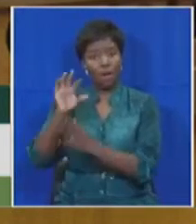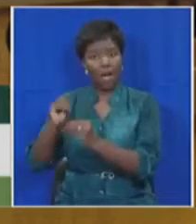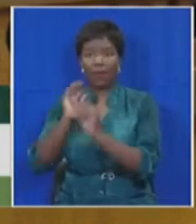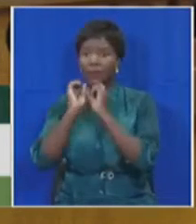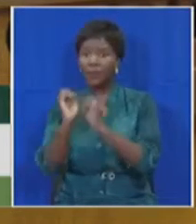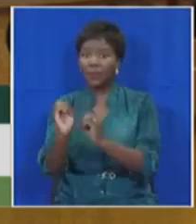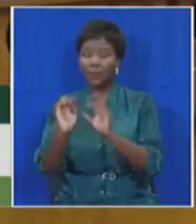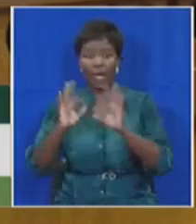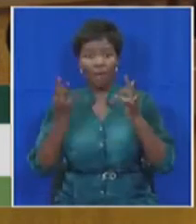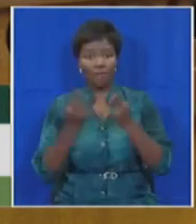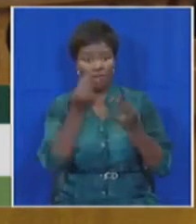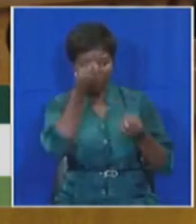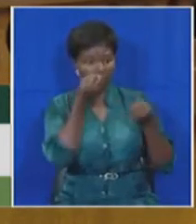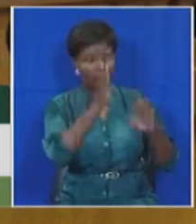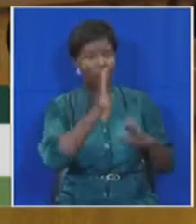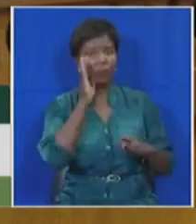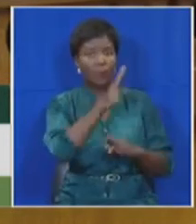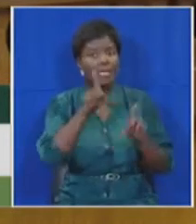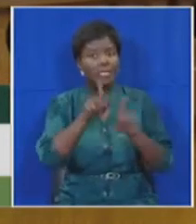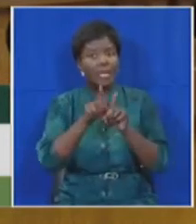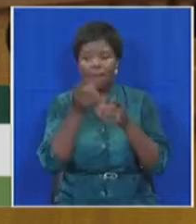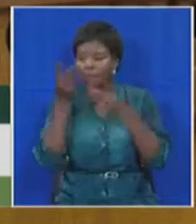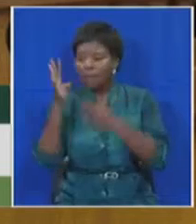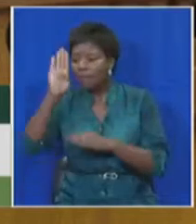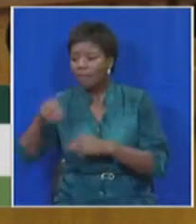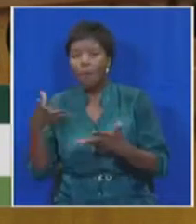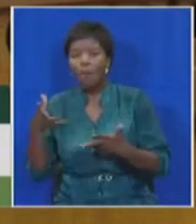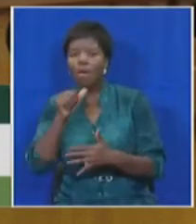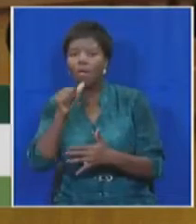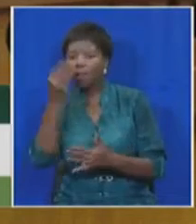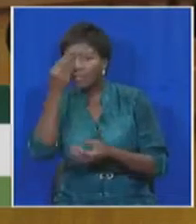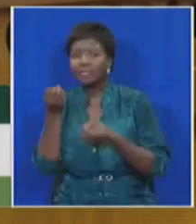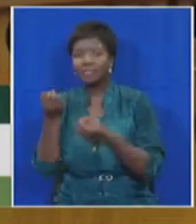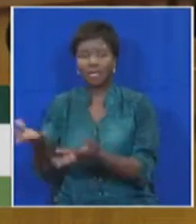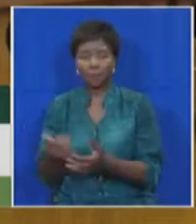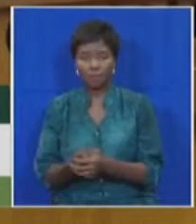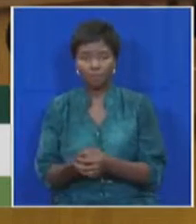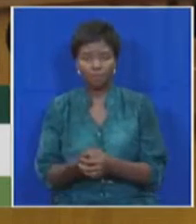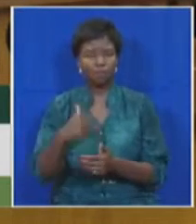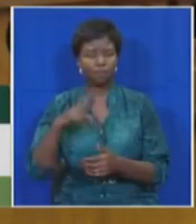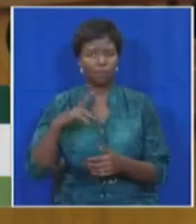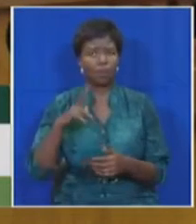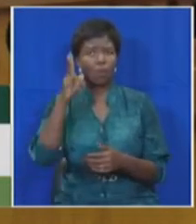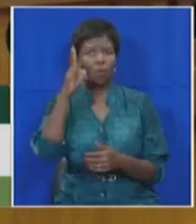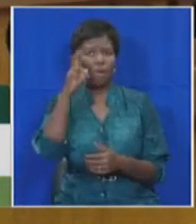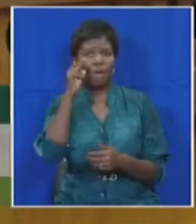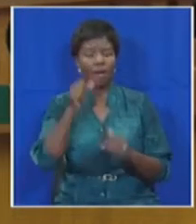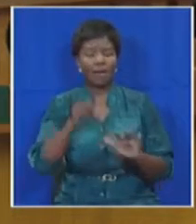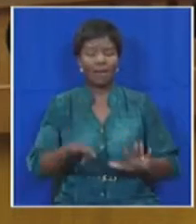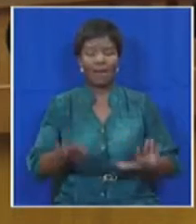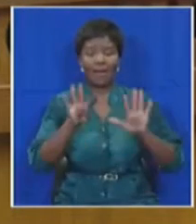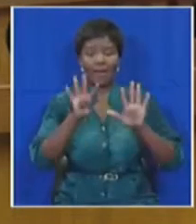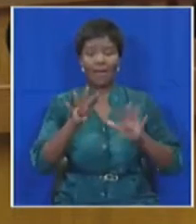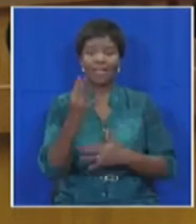where they are going. We heard how 94 patients tragically